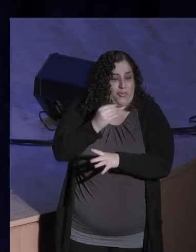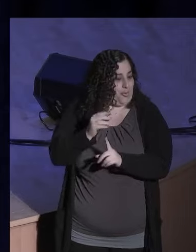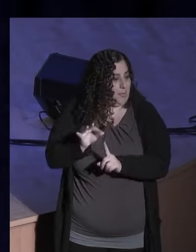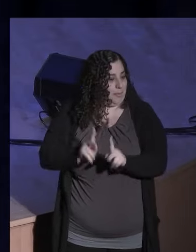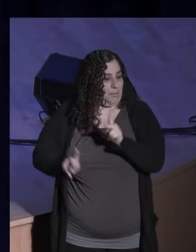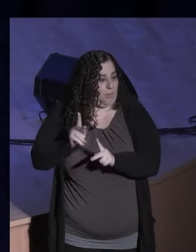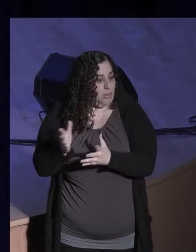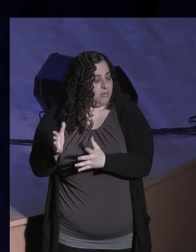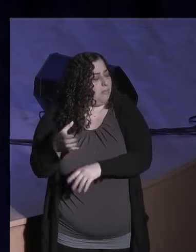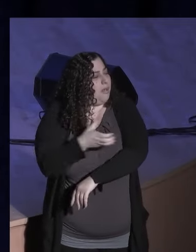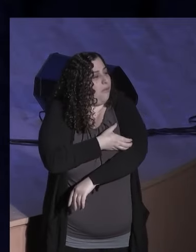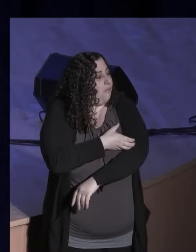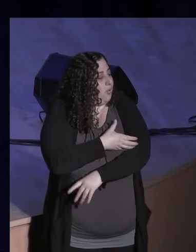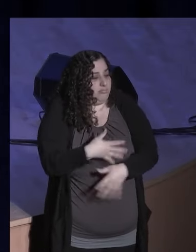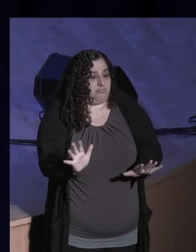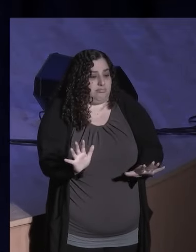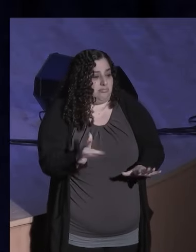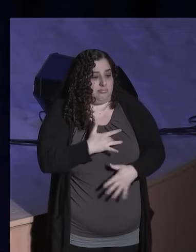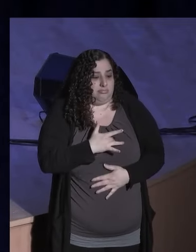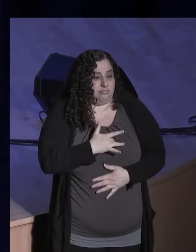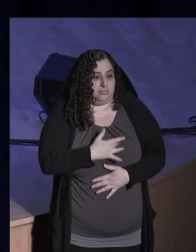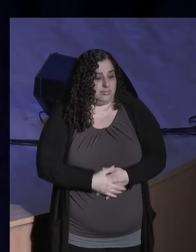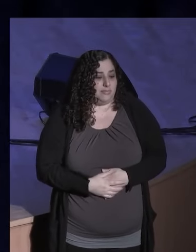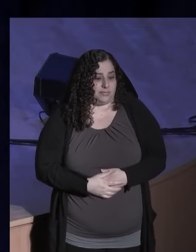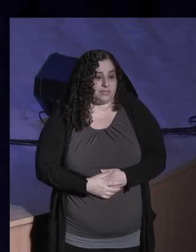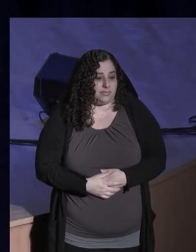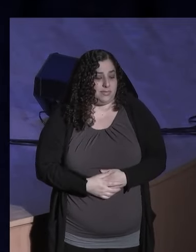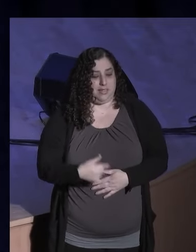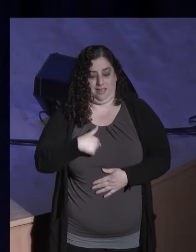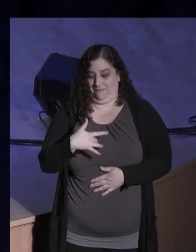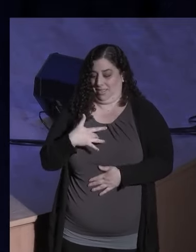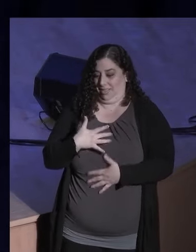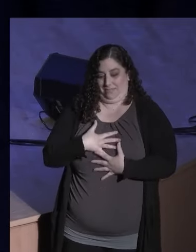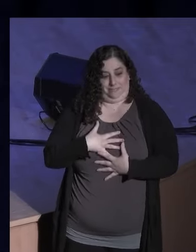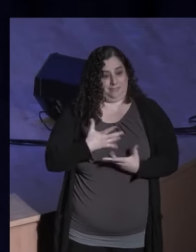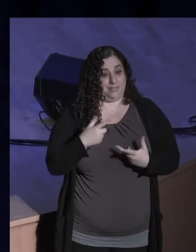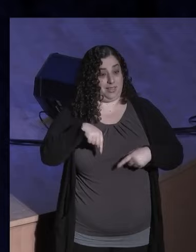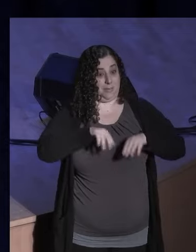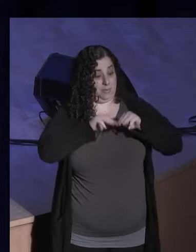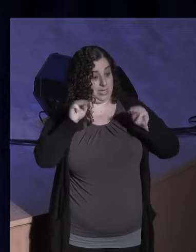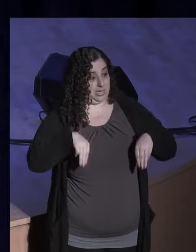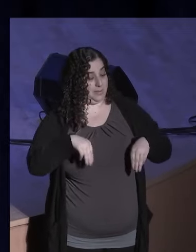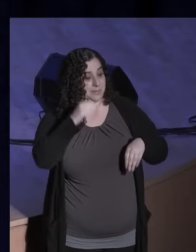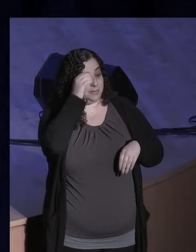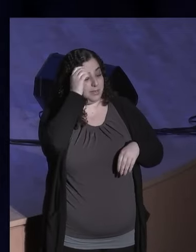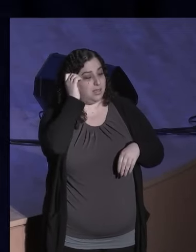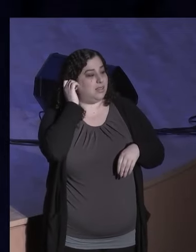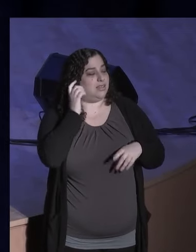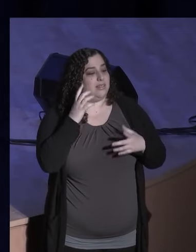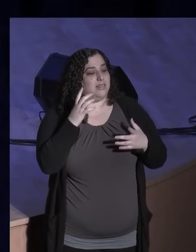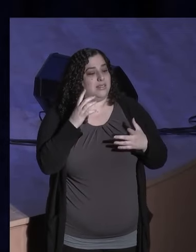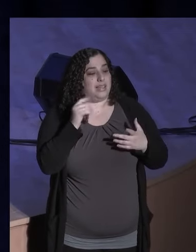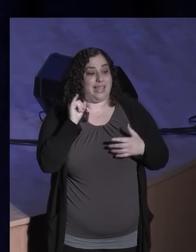the best museums cannot be community centers, but they can be at the center of their communities. And in